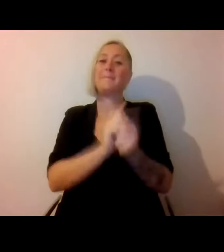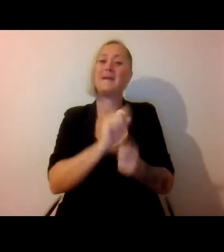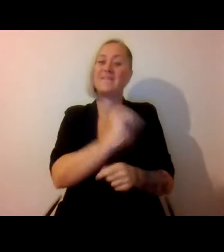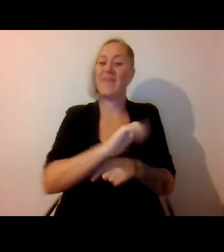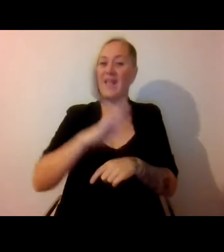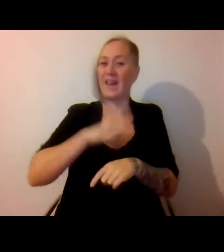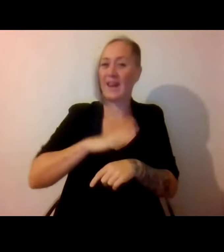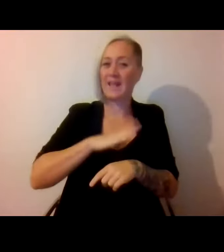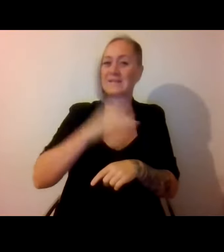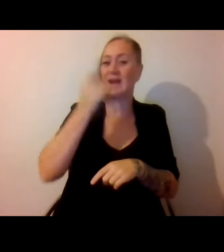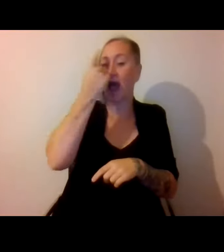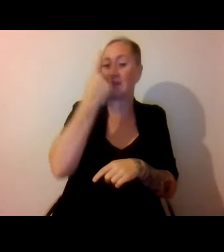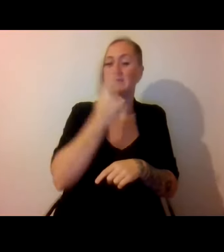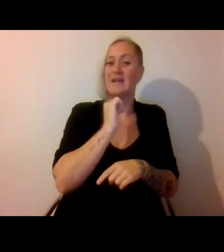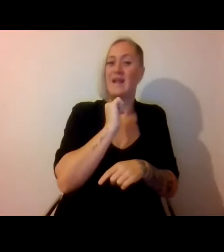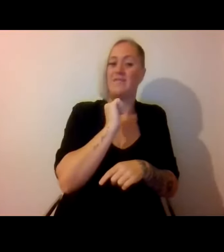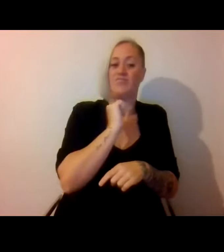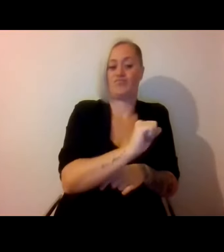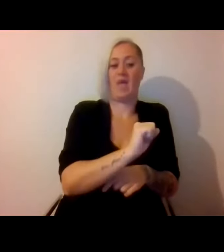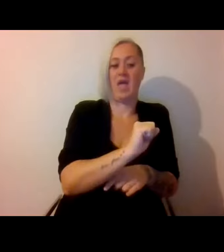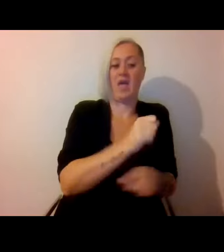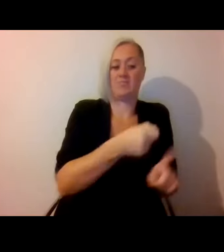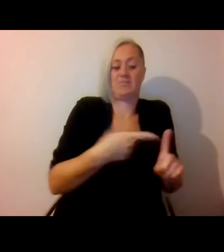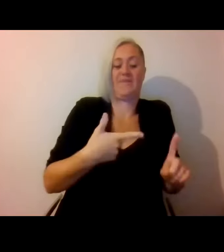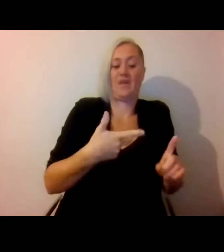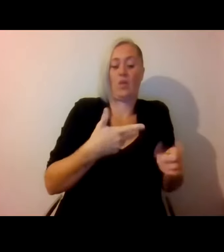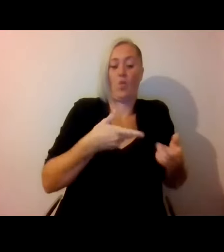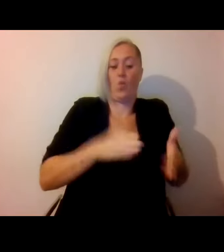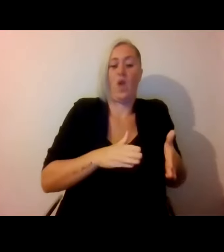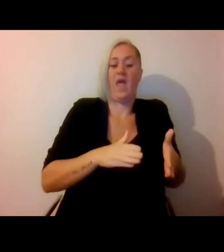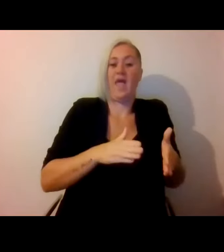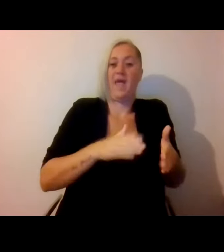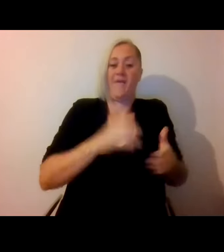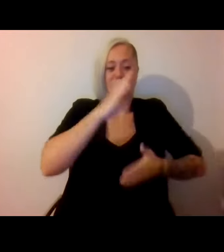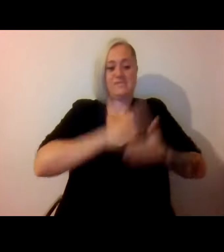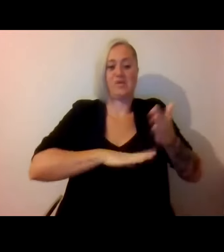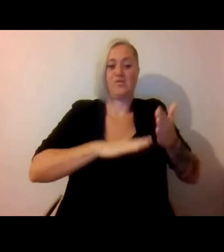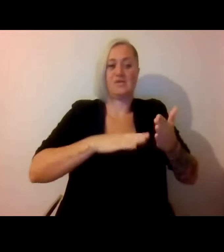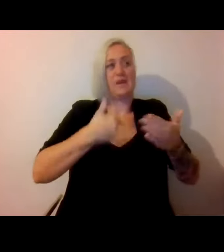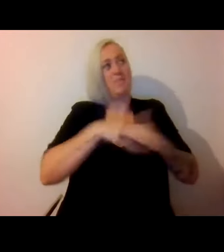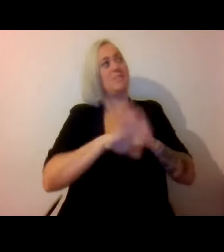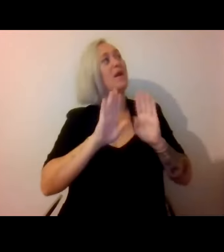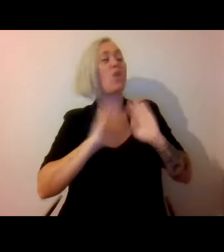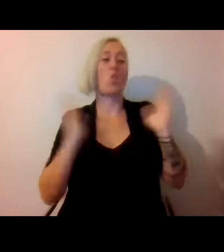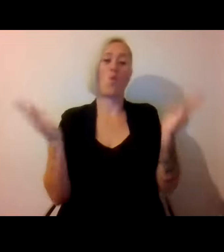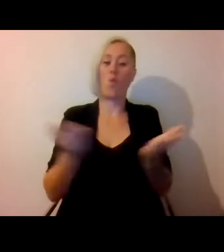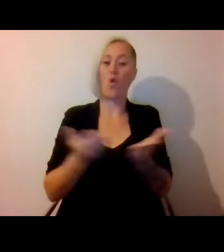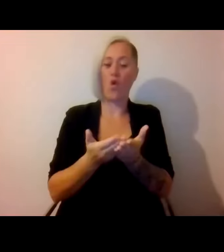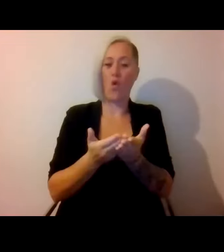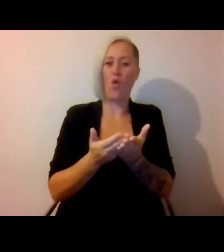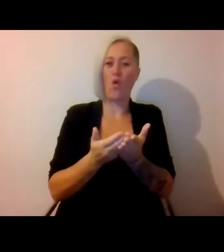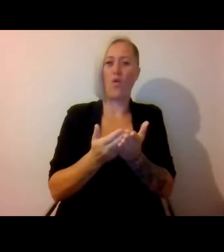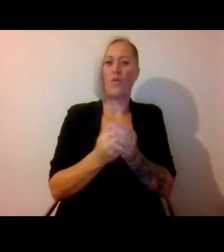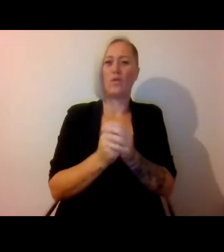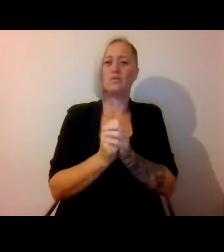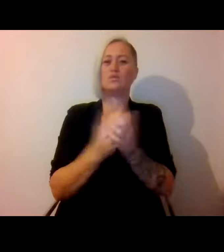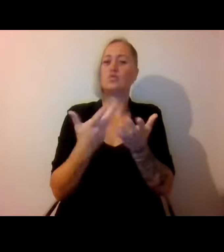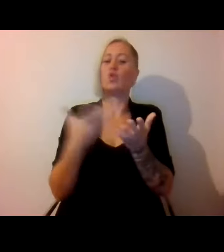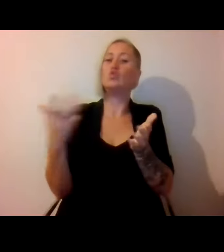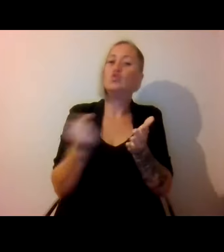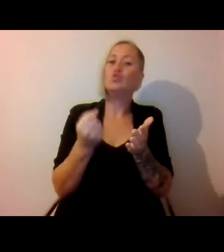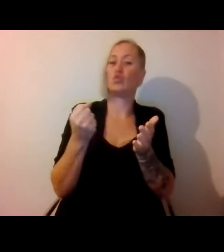the unique way of experiencing and being in the world, which is sort of a philosophical way of saying it. So you should